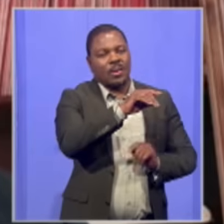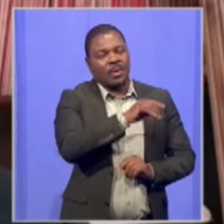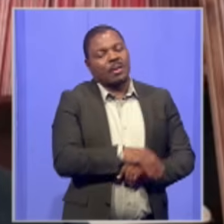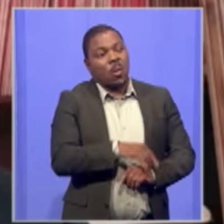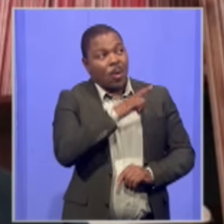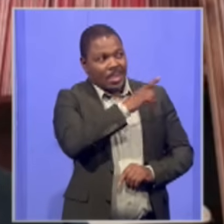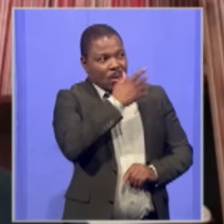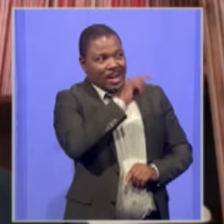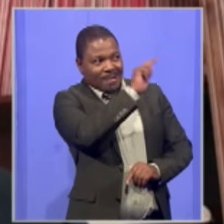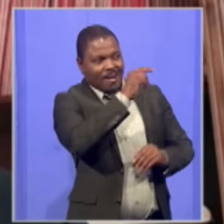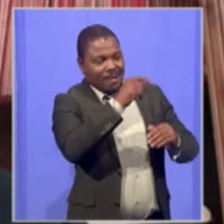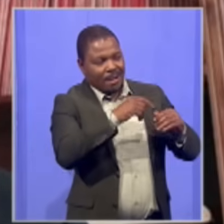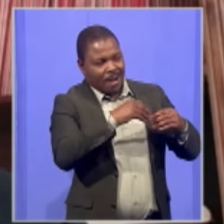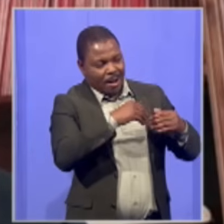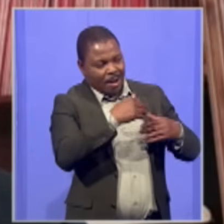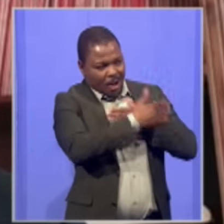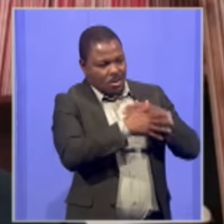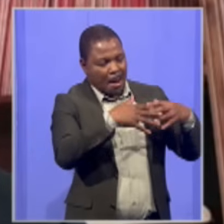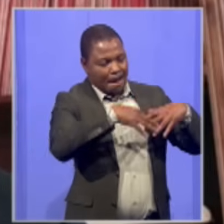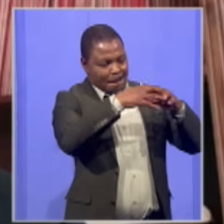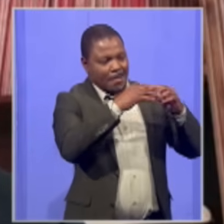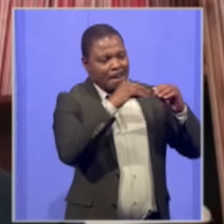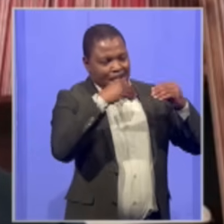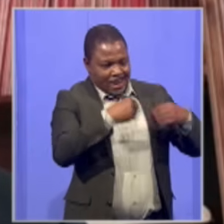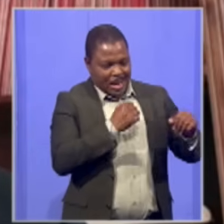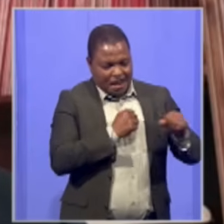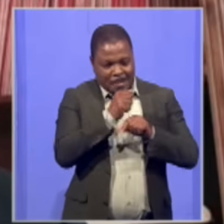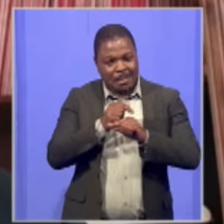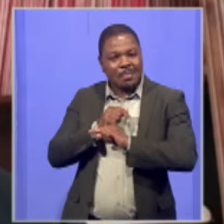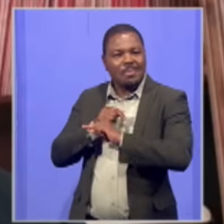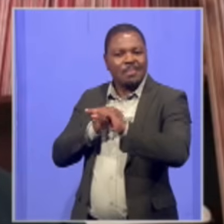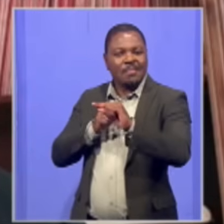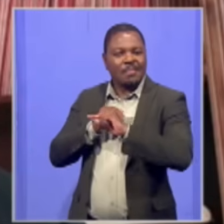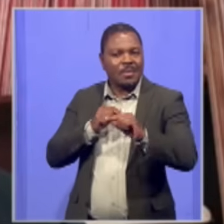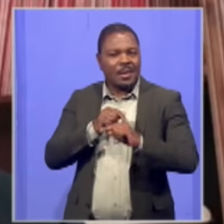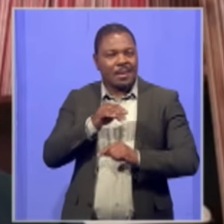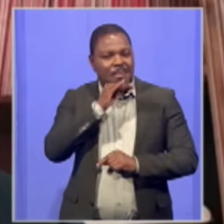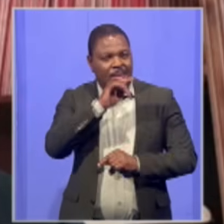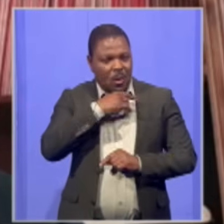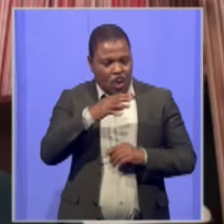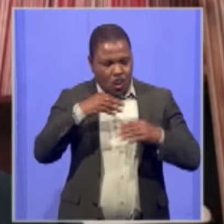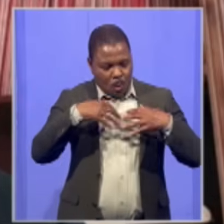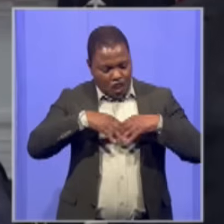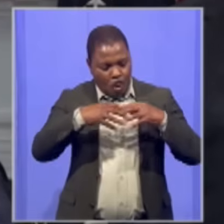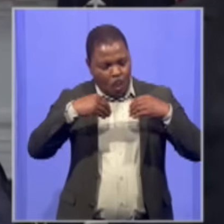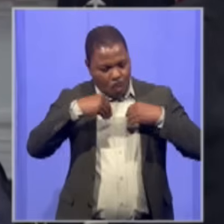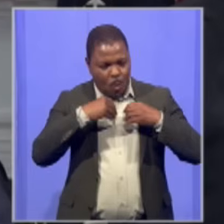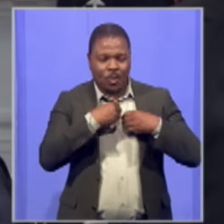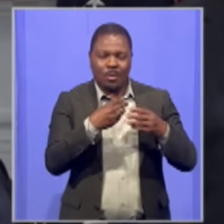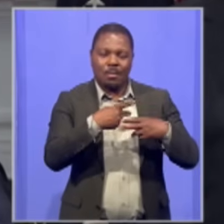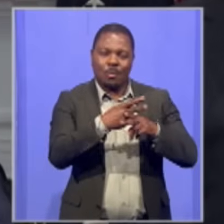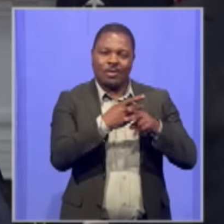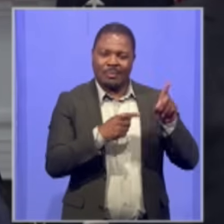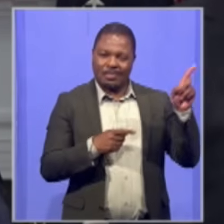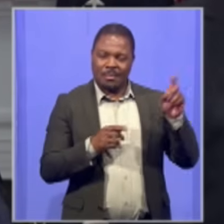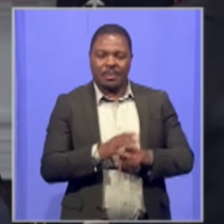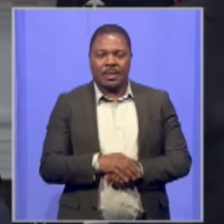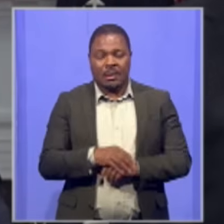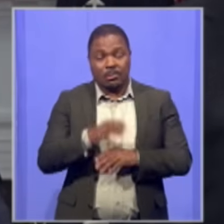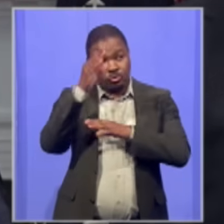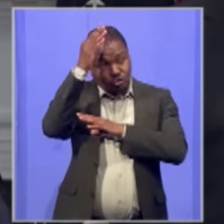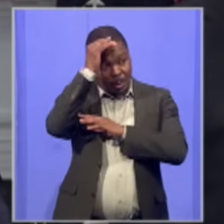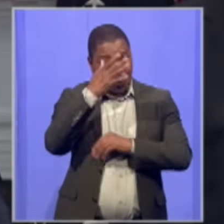country. In other words, they want to try and make their own homemade goods. Trump o tlalosa ha a batla